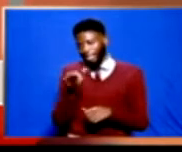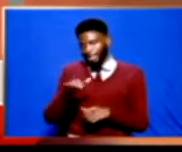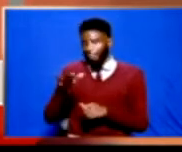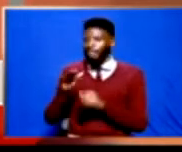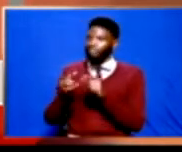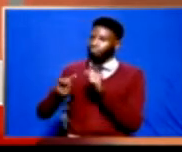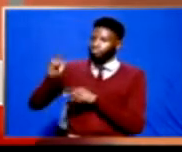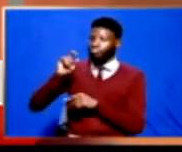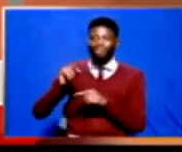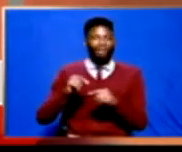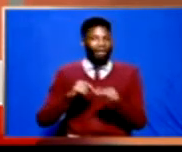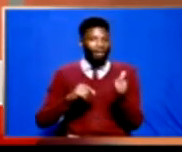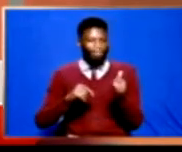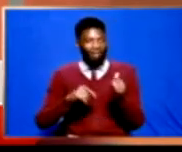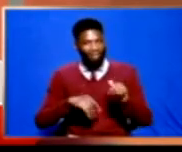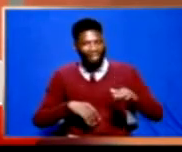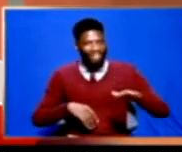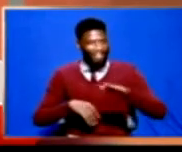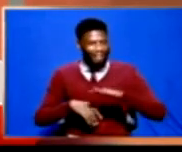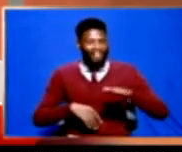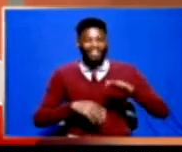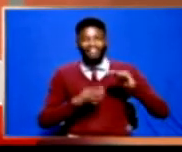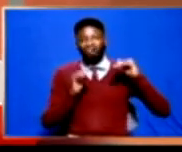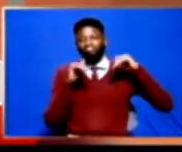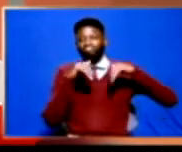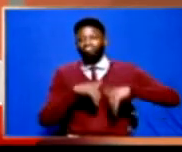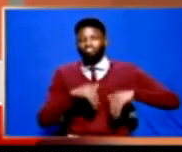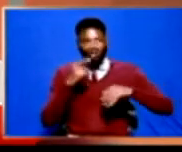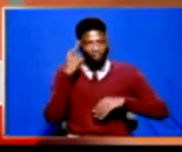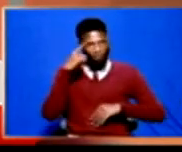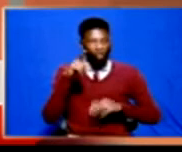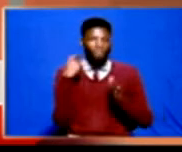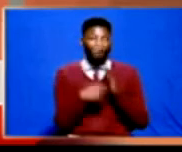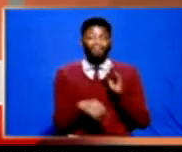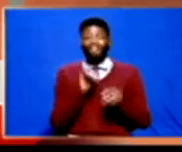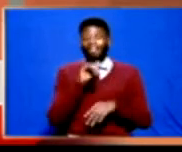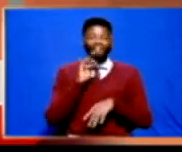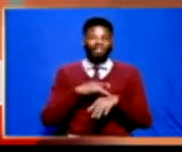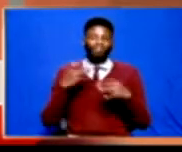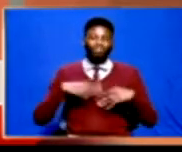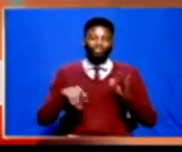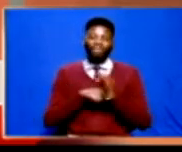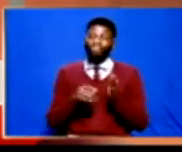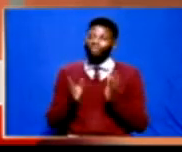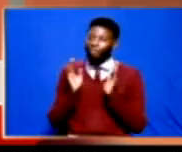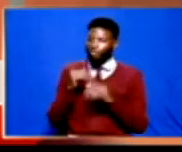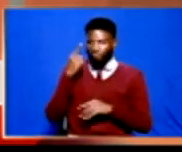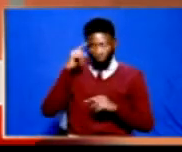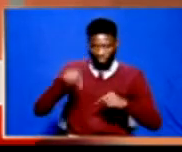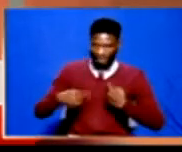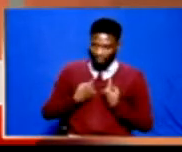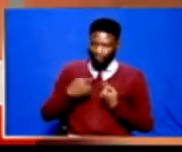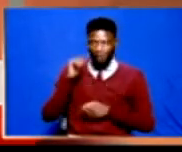complete drop in terms of pricing, and it has affected people negatively. For me, I think